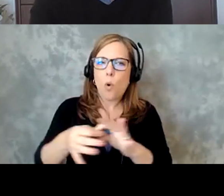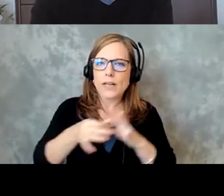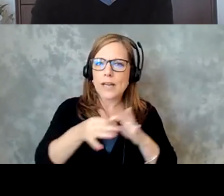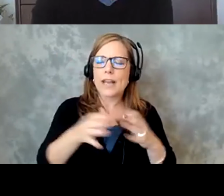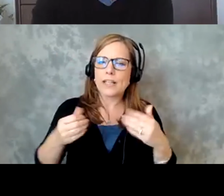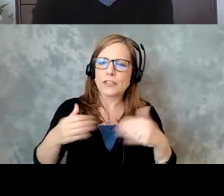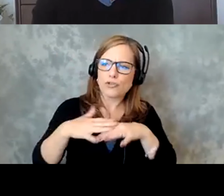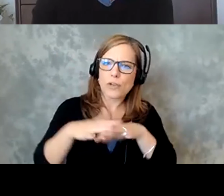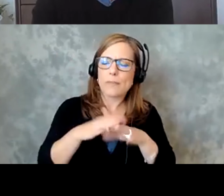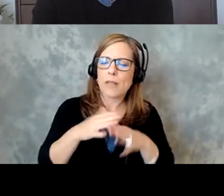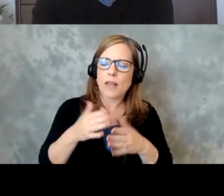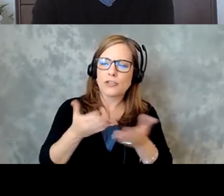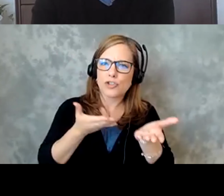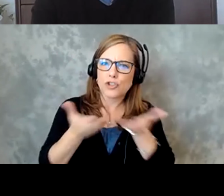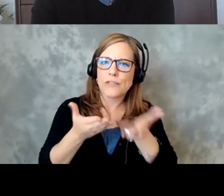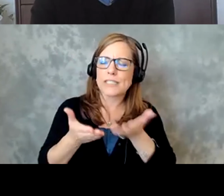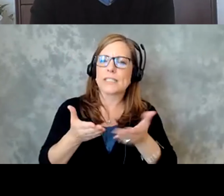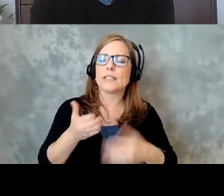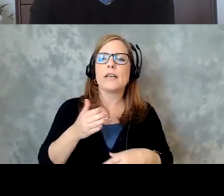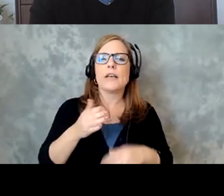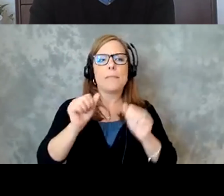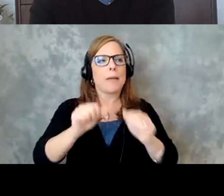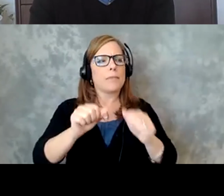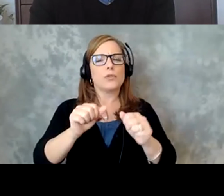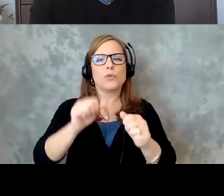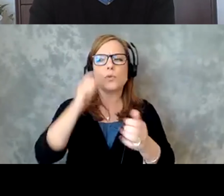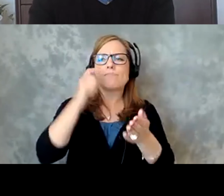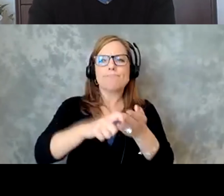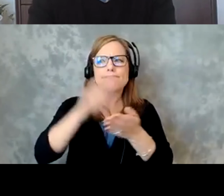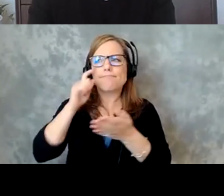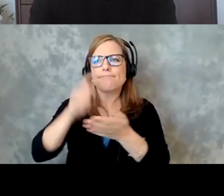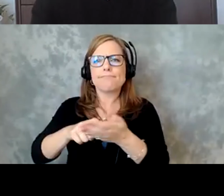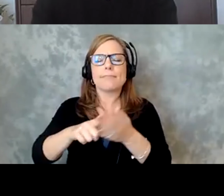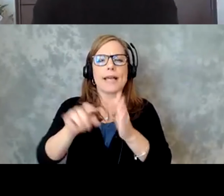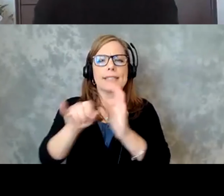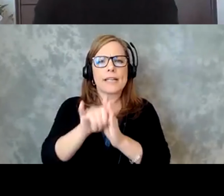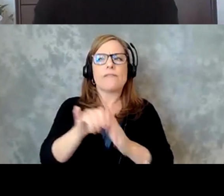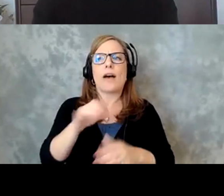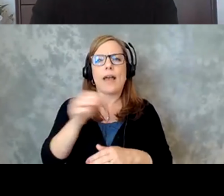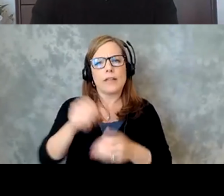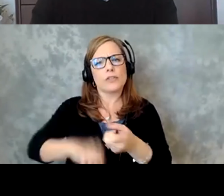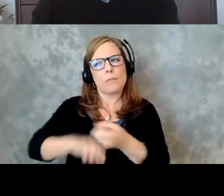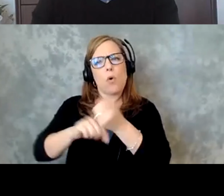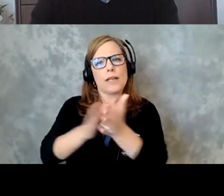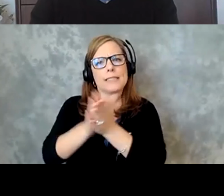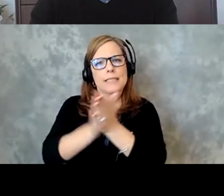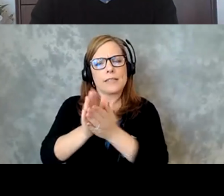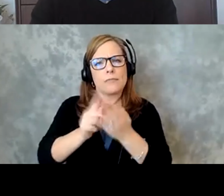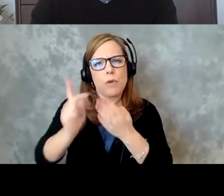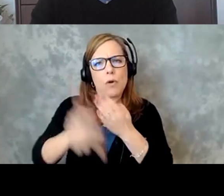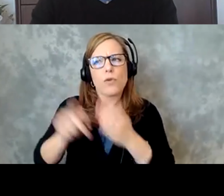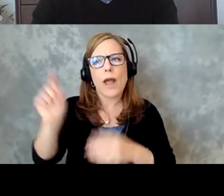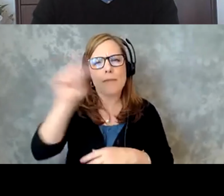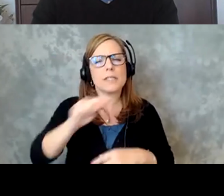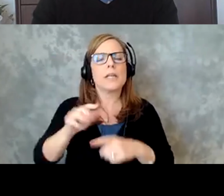services, to identify and to support incentive programs, to